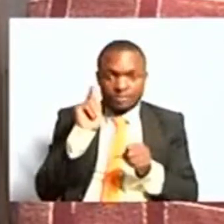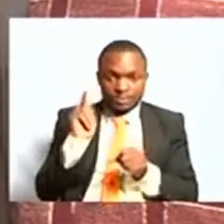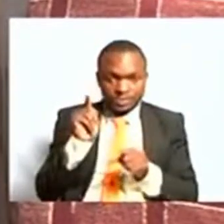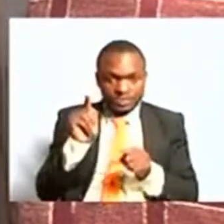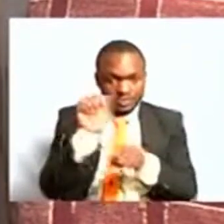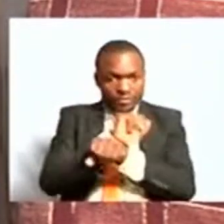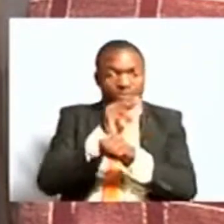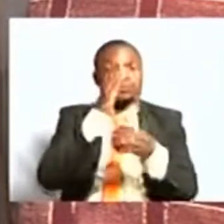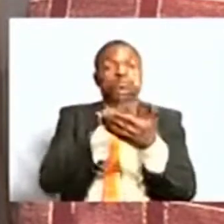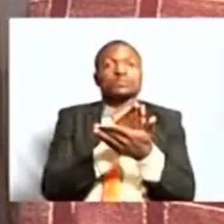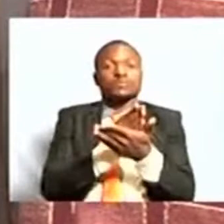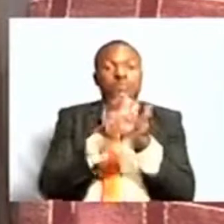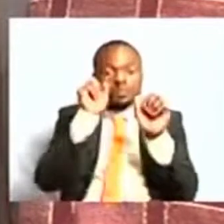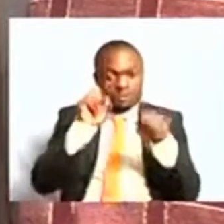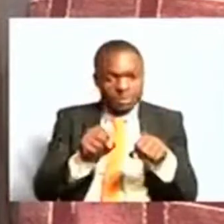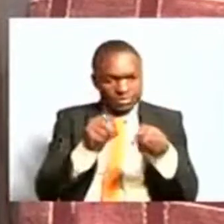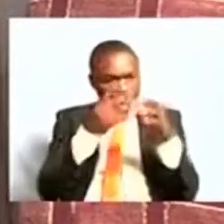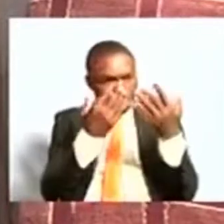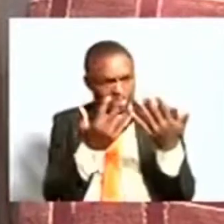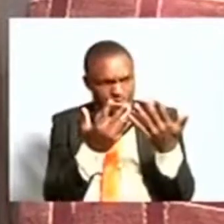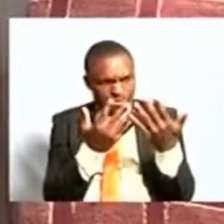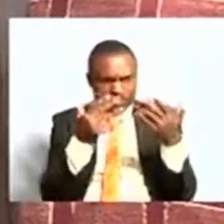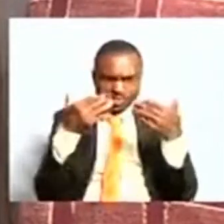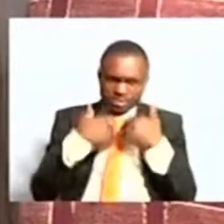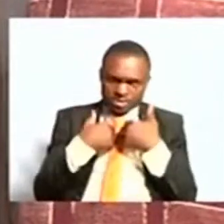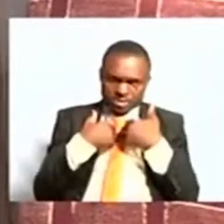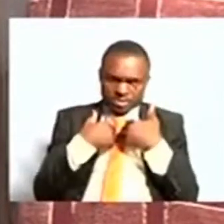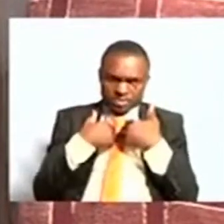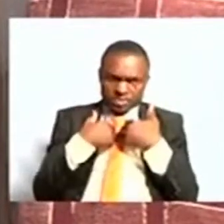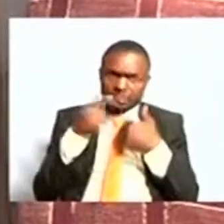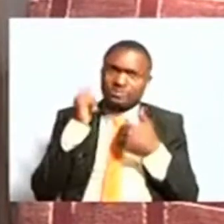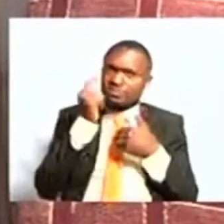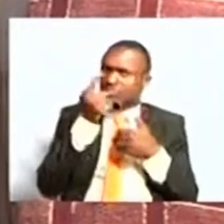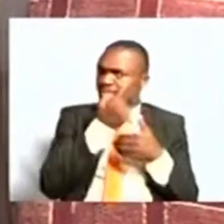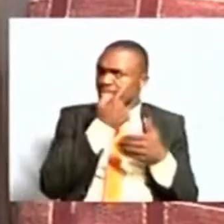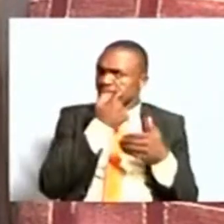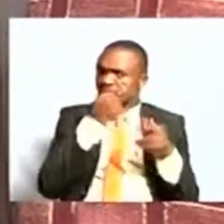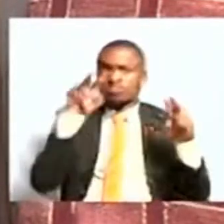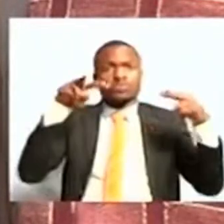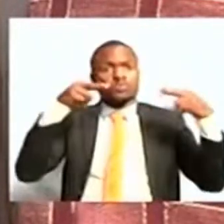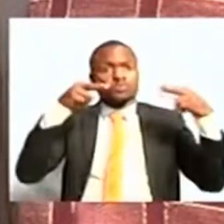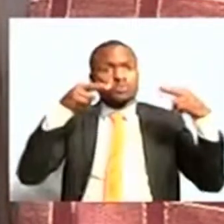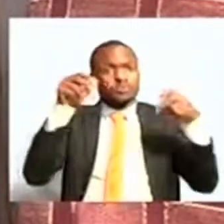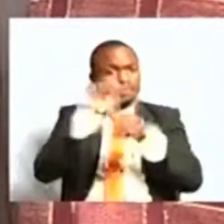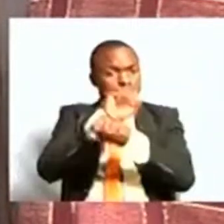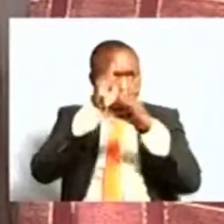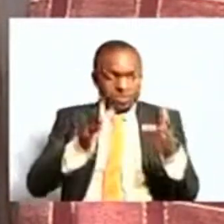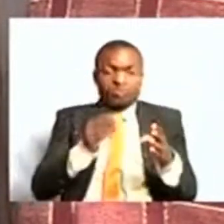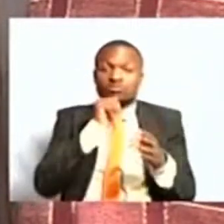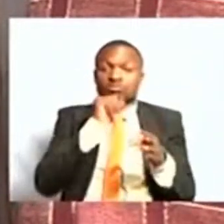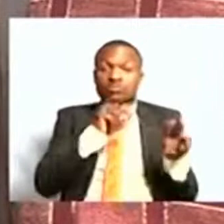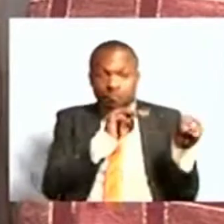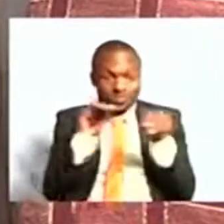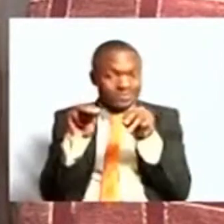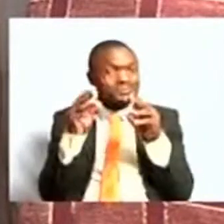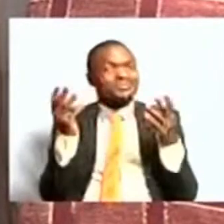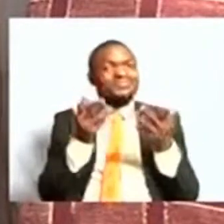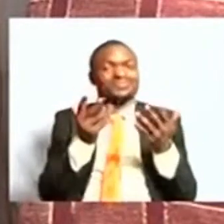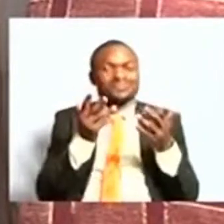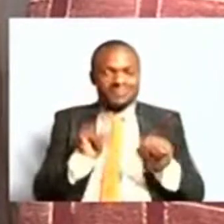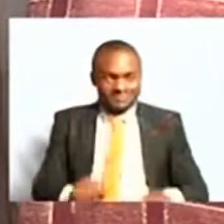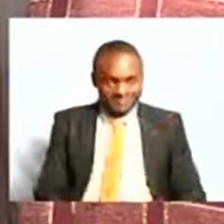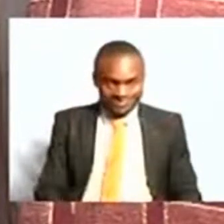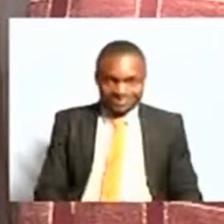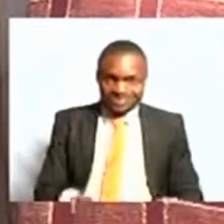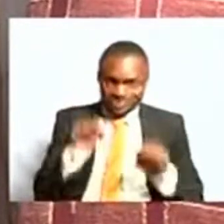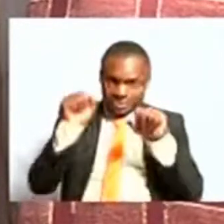pedestrian. Wait and have eye contact with the driver to ensure that the driver is not going to move,